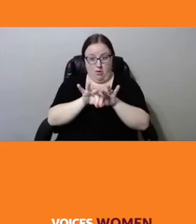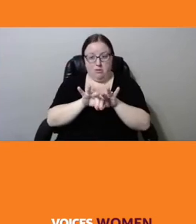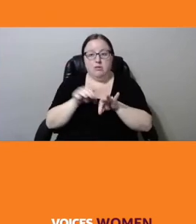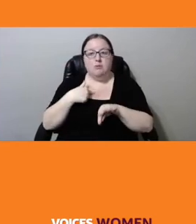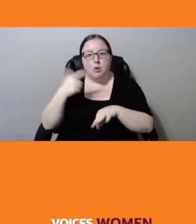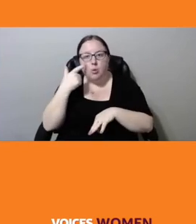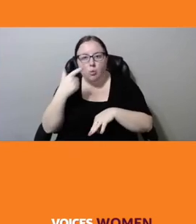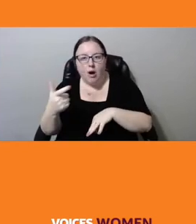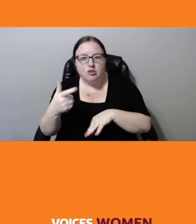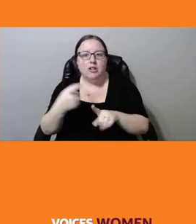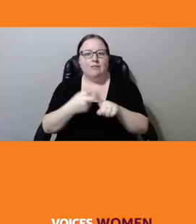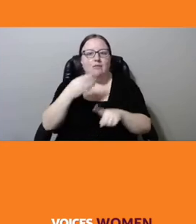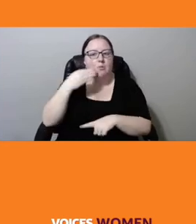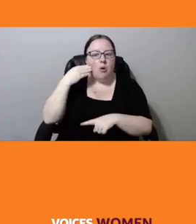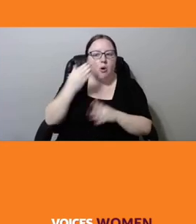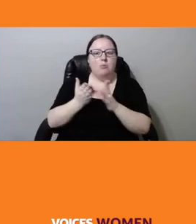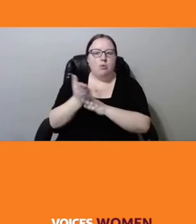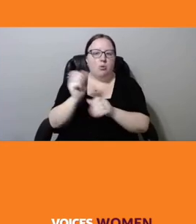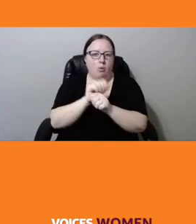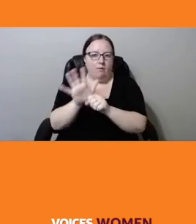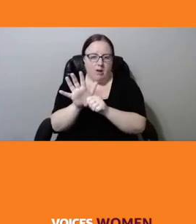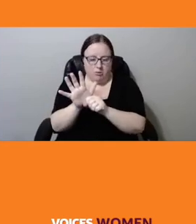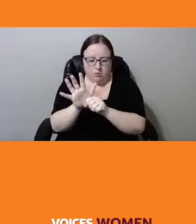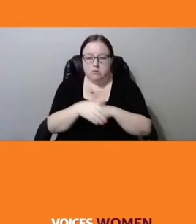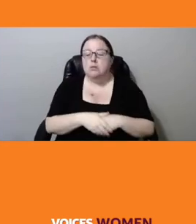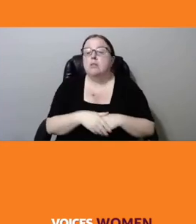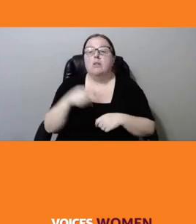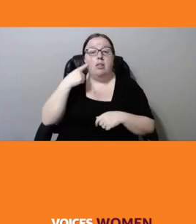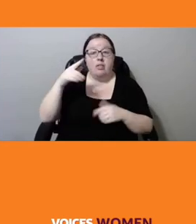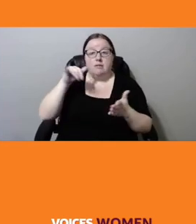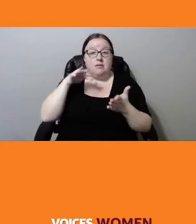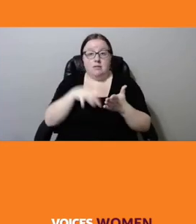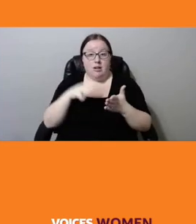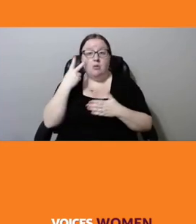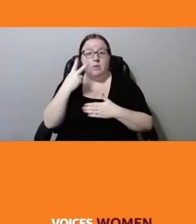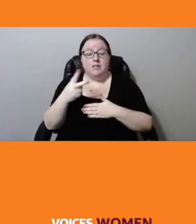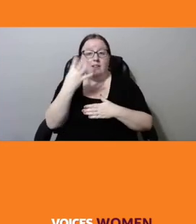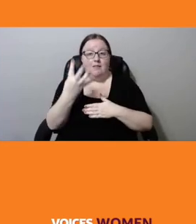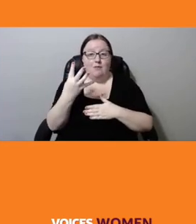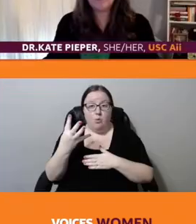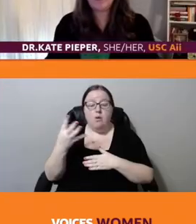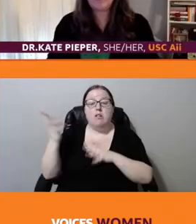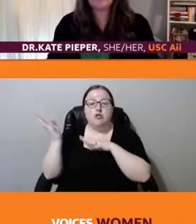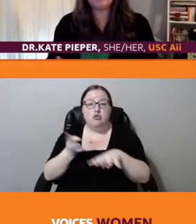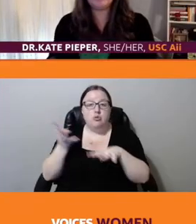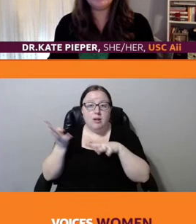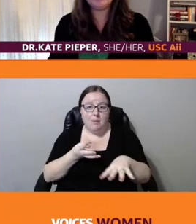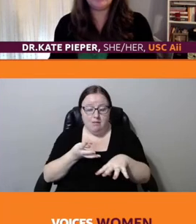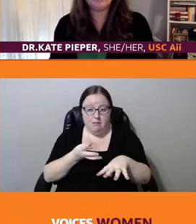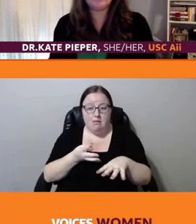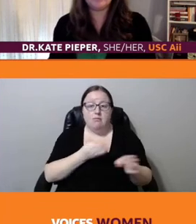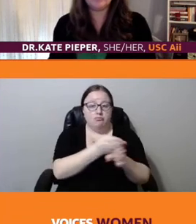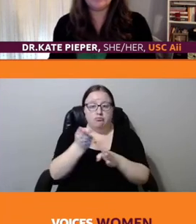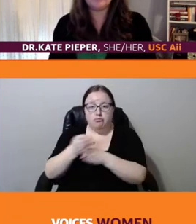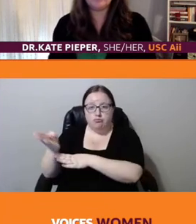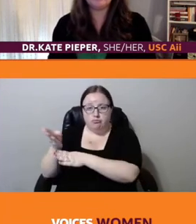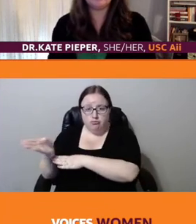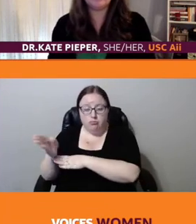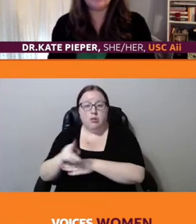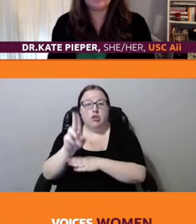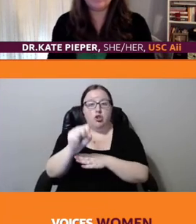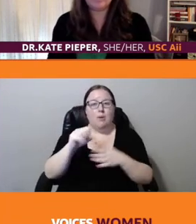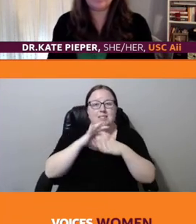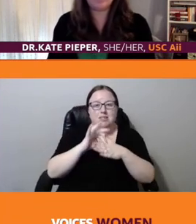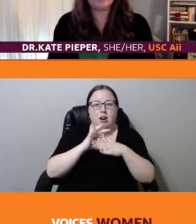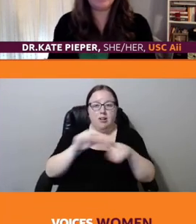we've been watching at home throughout the pandemic. And so for this study, we looked across four streaming platforms at original US content that